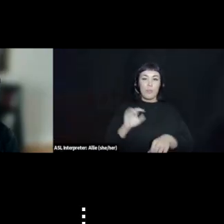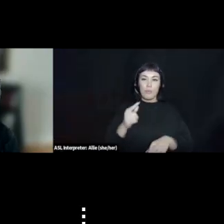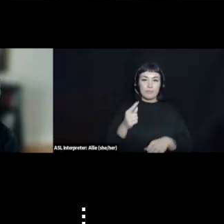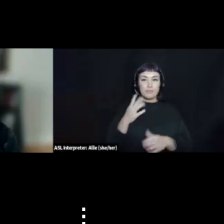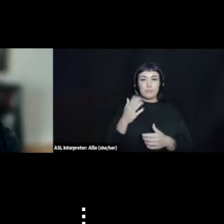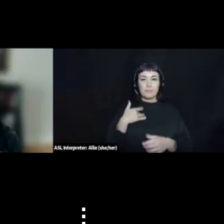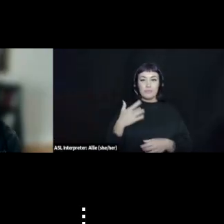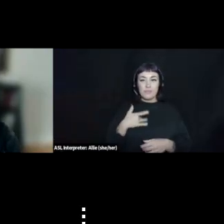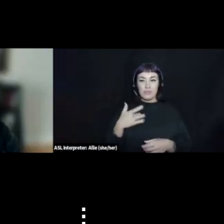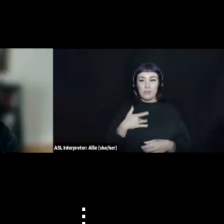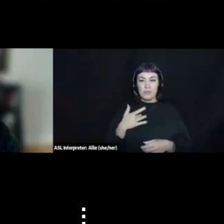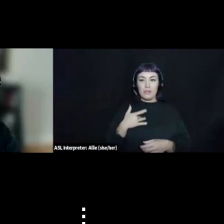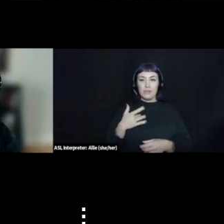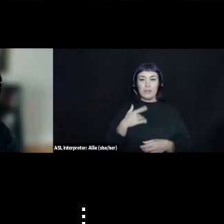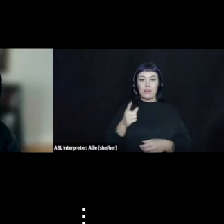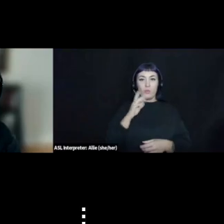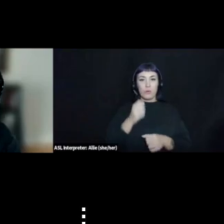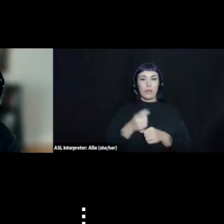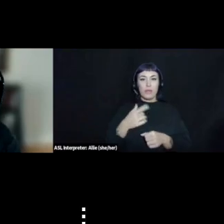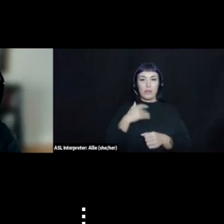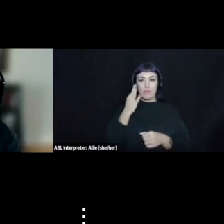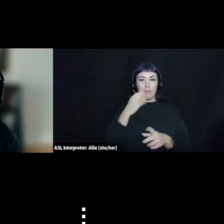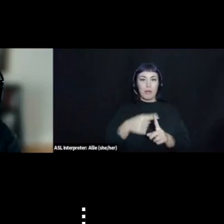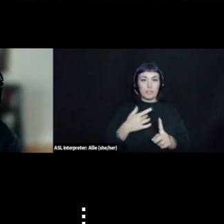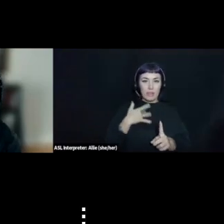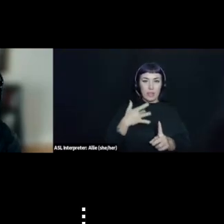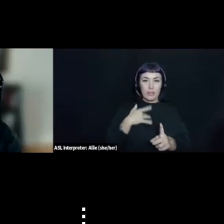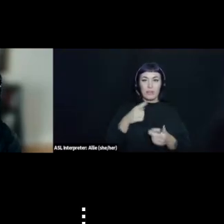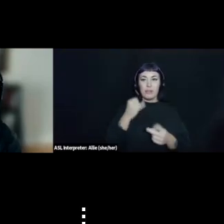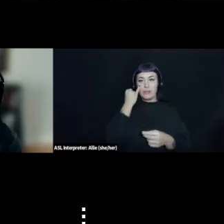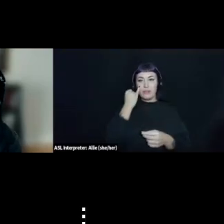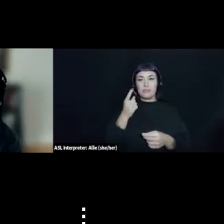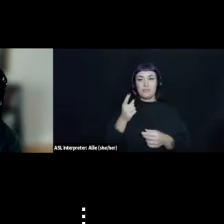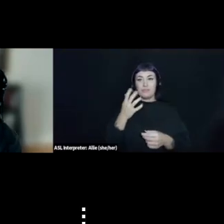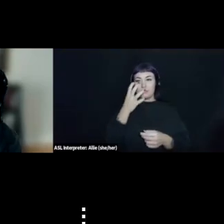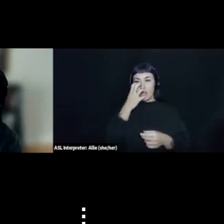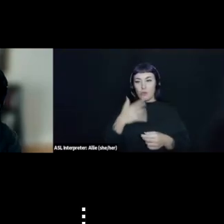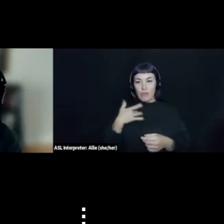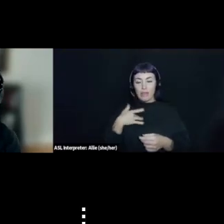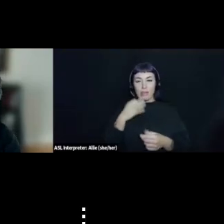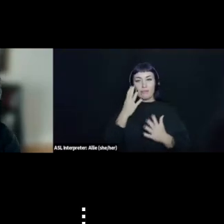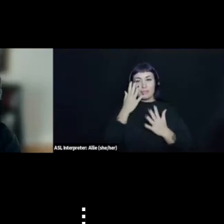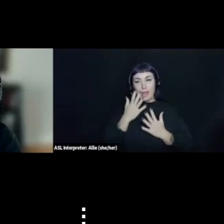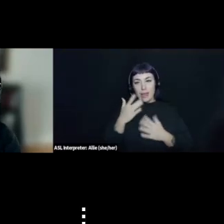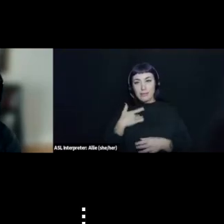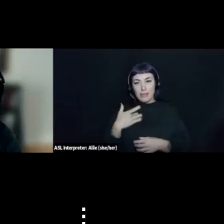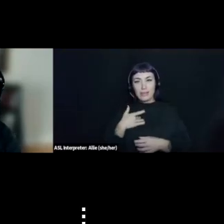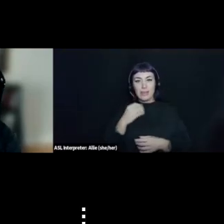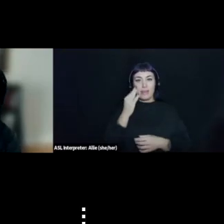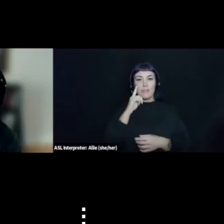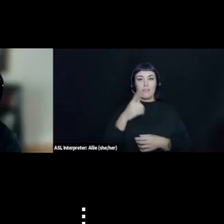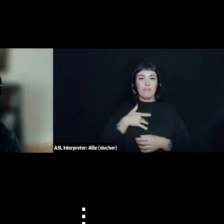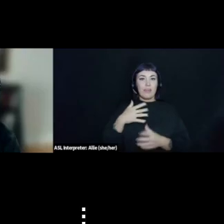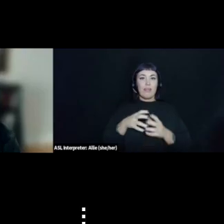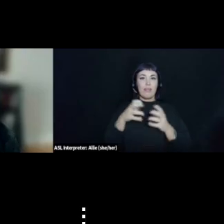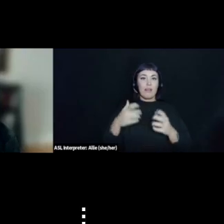Having feelings will make you cry. If it's positive feelings, if it's angry feelings, if it's sad feelings, if you're just feeling